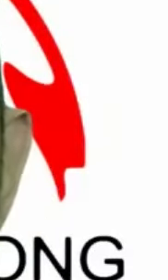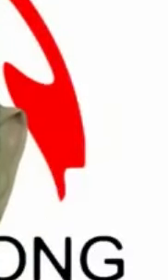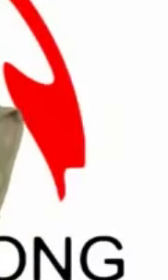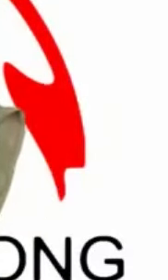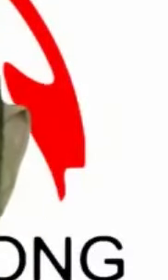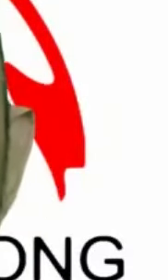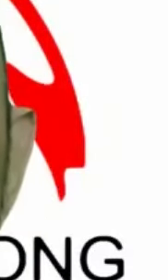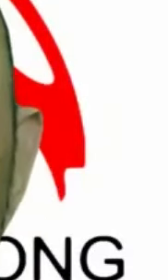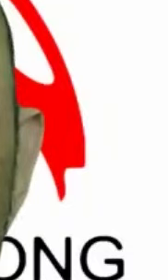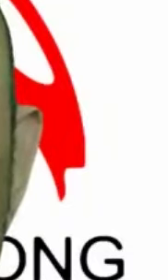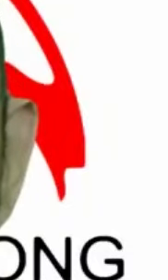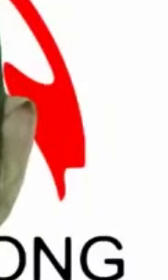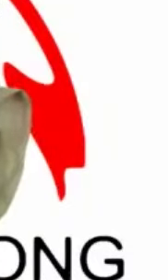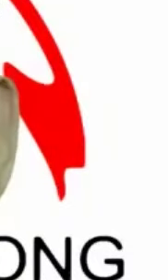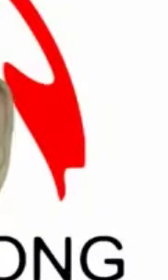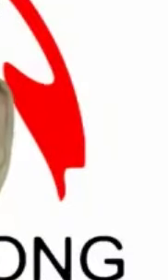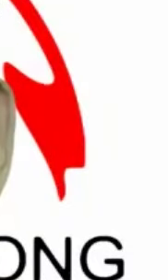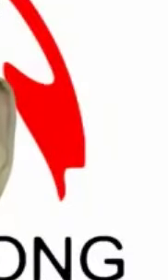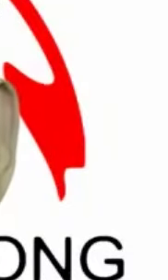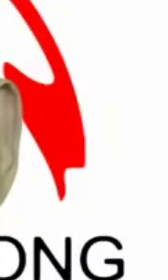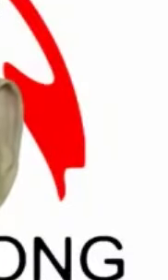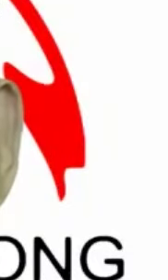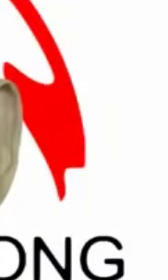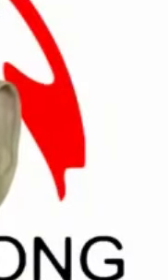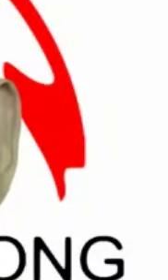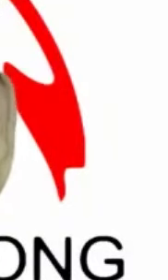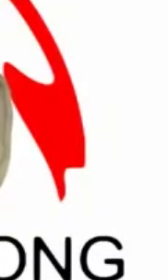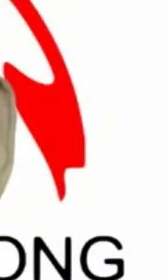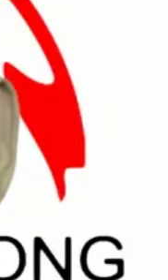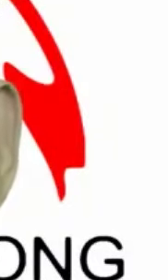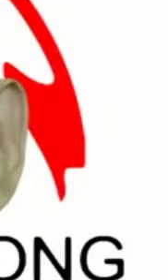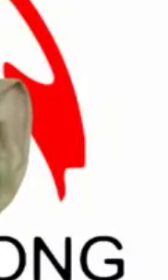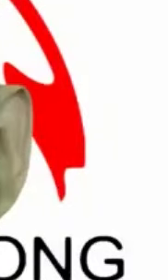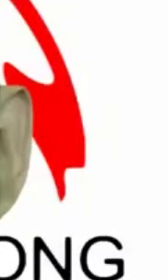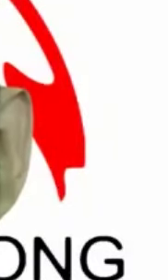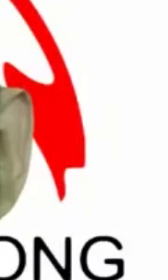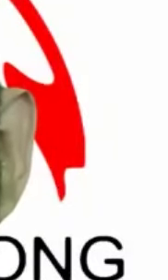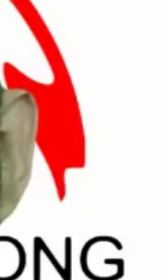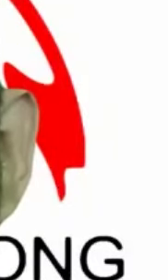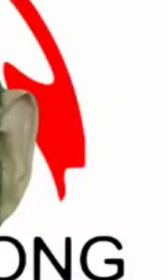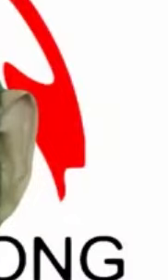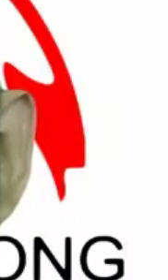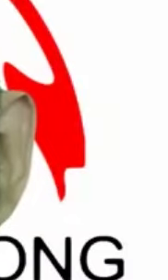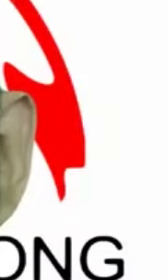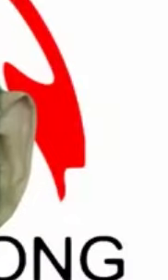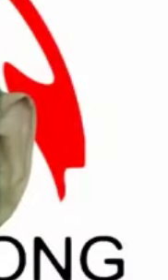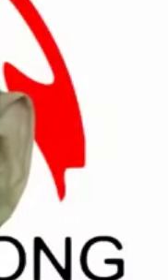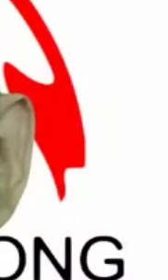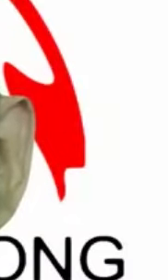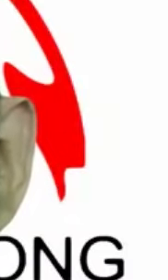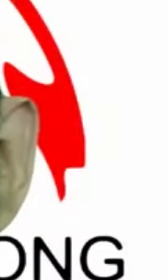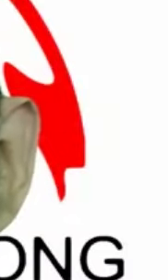dying and we have less social participation. We have to face it. People with disabilities are